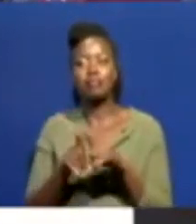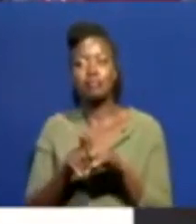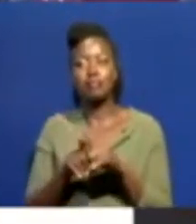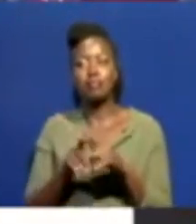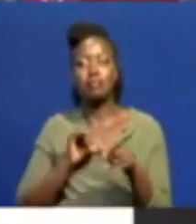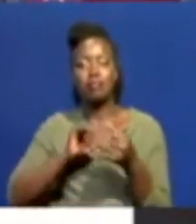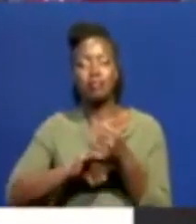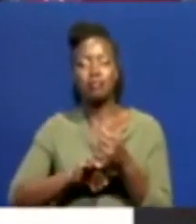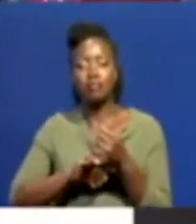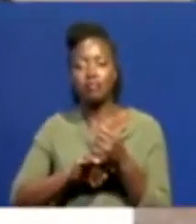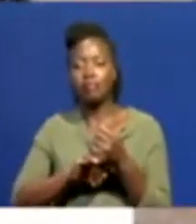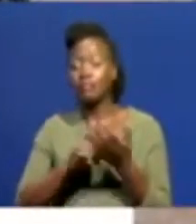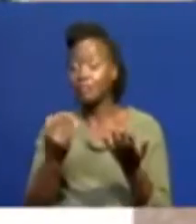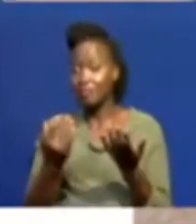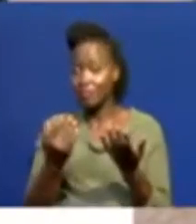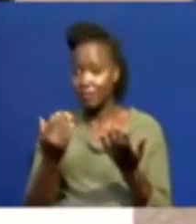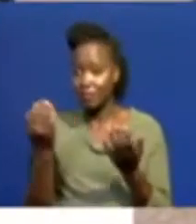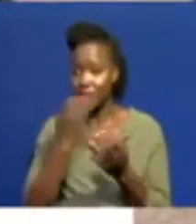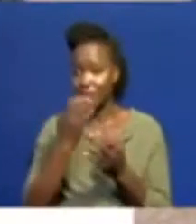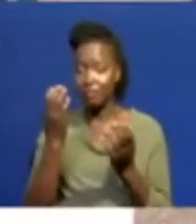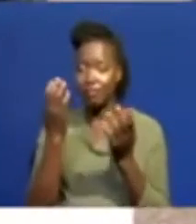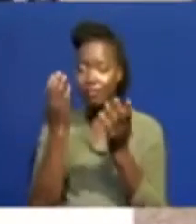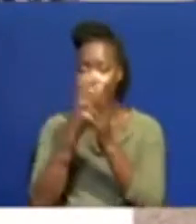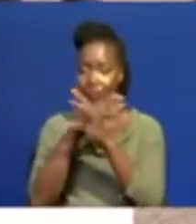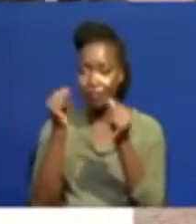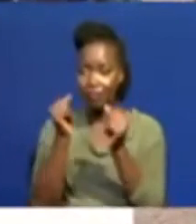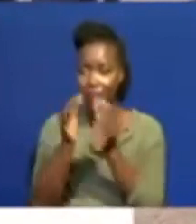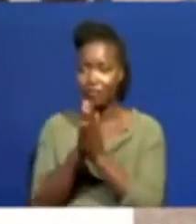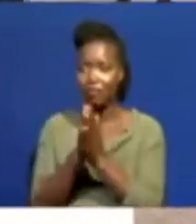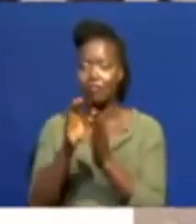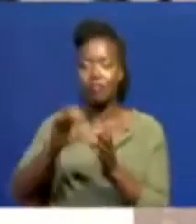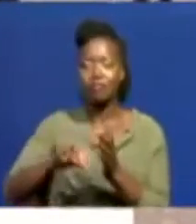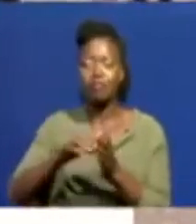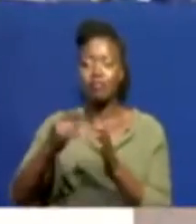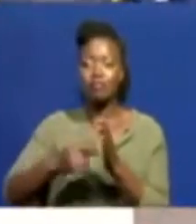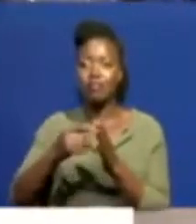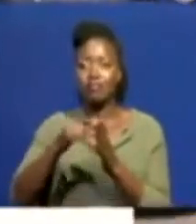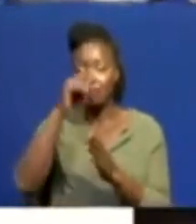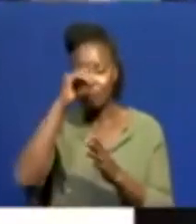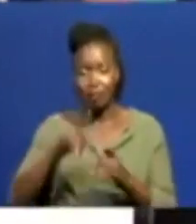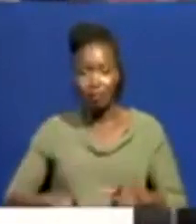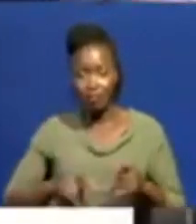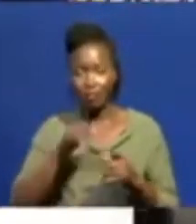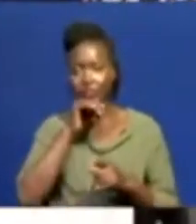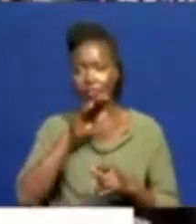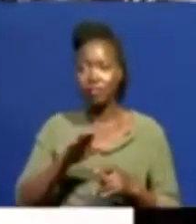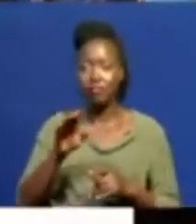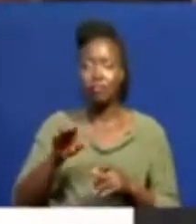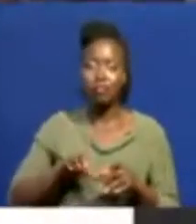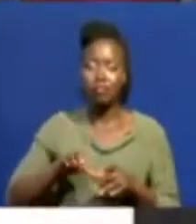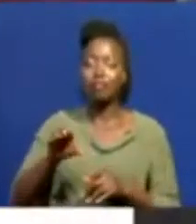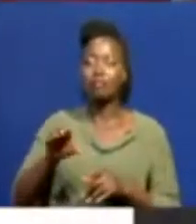spouse of Deputy President Pastor Dorcas Rigathi has met players in the matatu industry in a bid to dignify the lives of the boy child in the transport